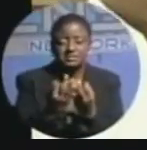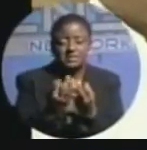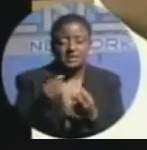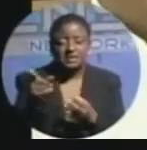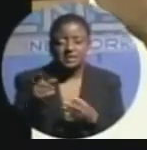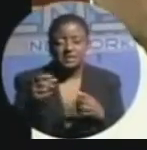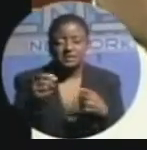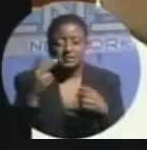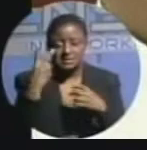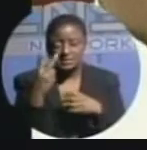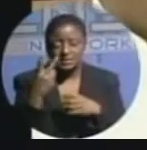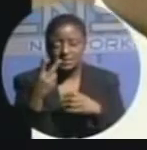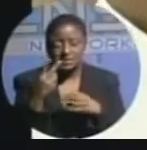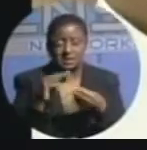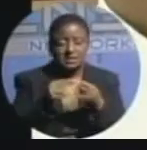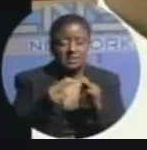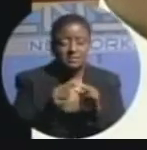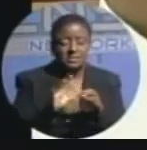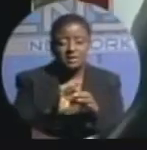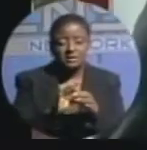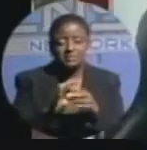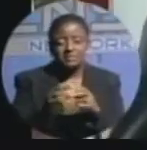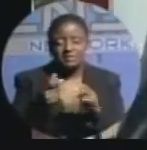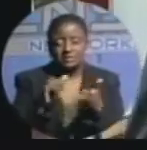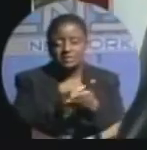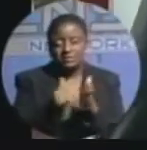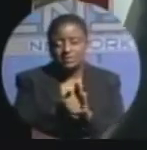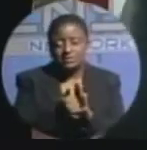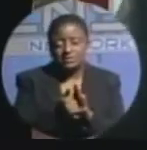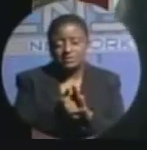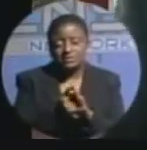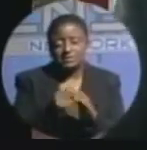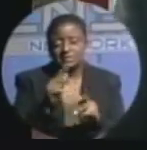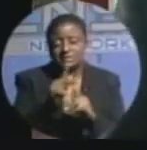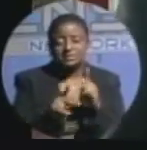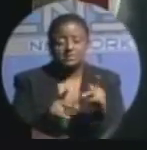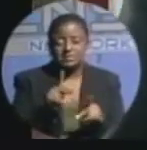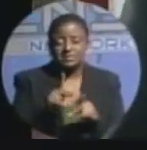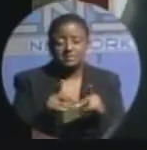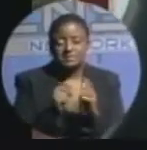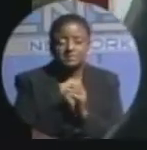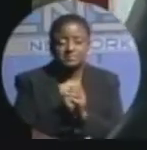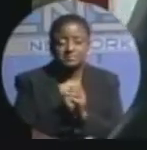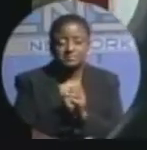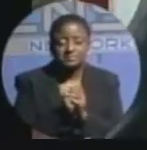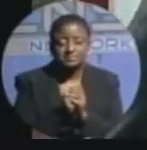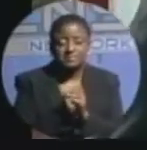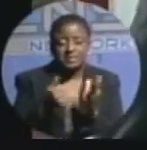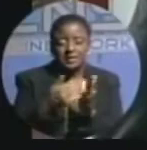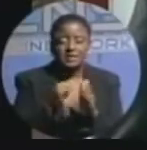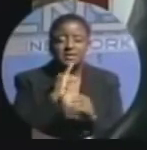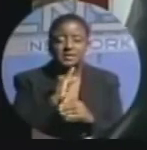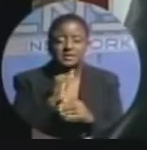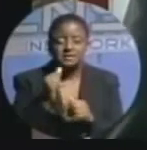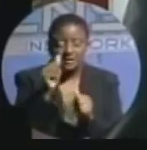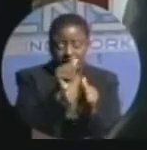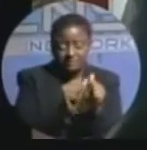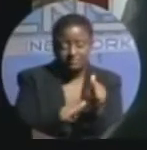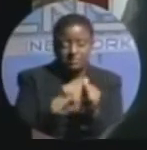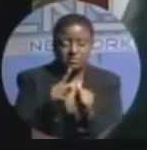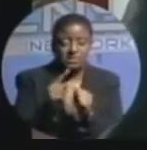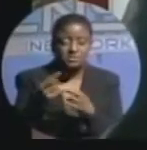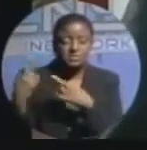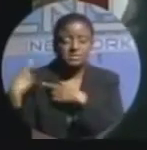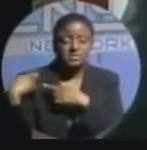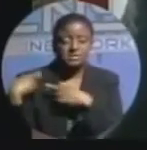number of those cases. I think it is the responsibility of every citizen to get as much information